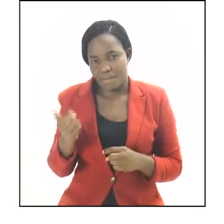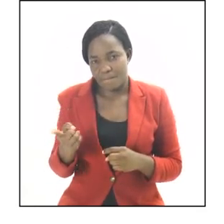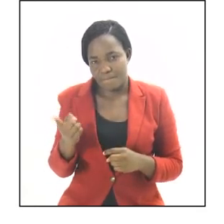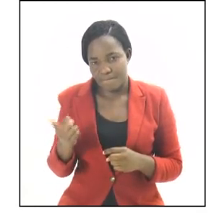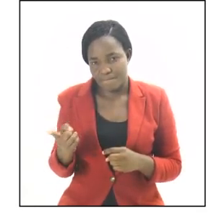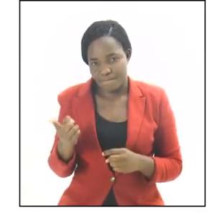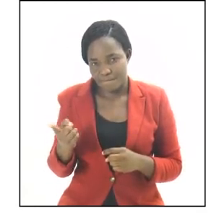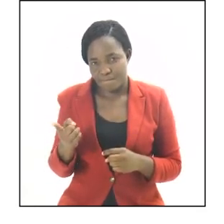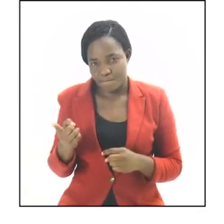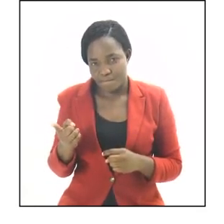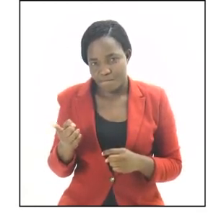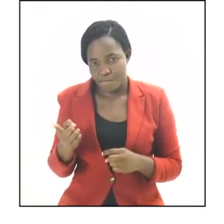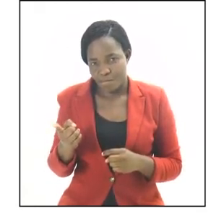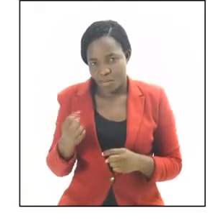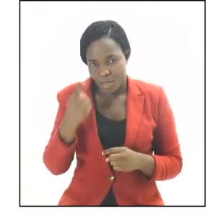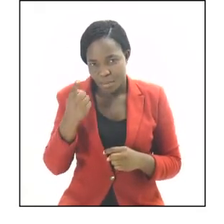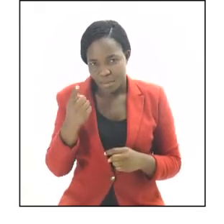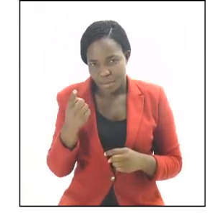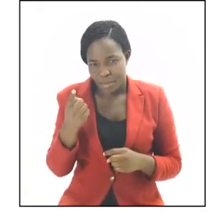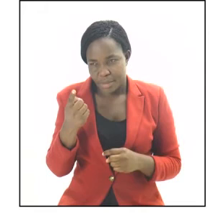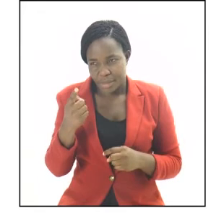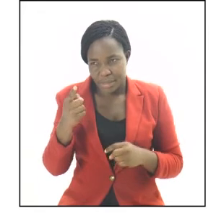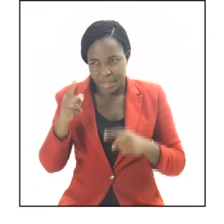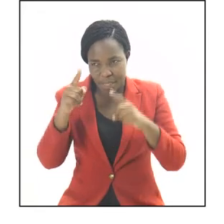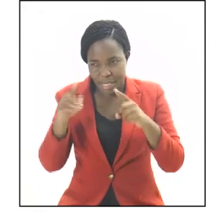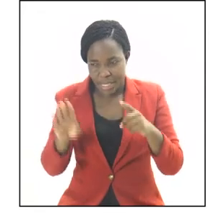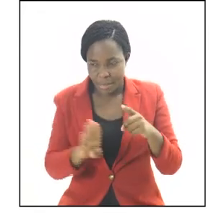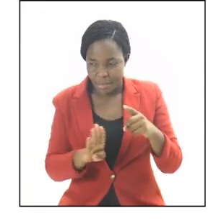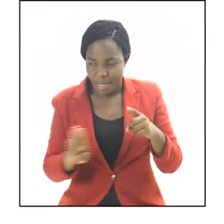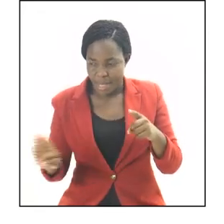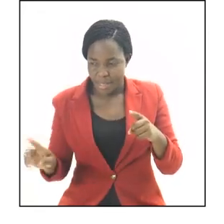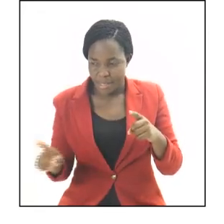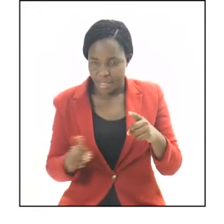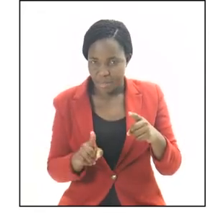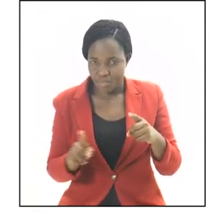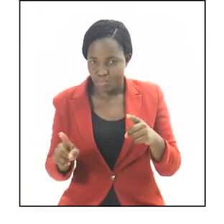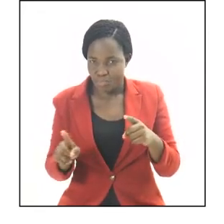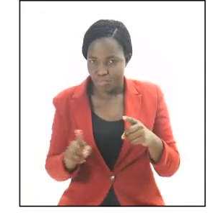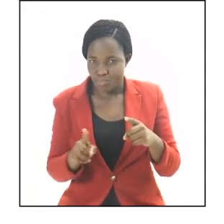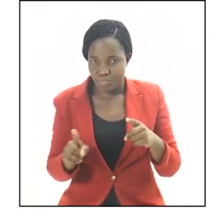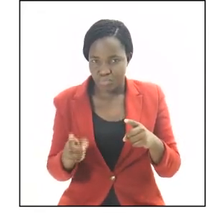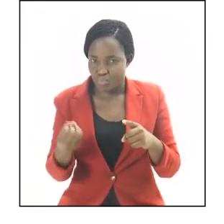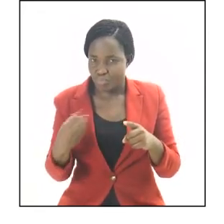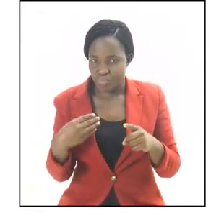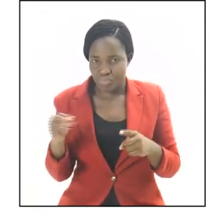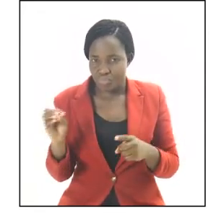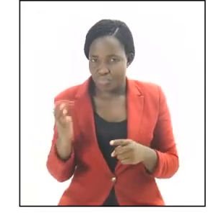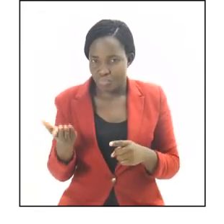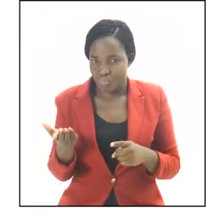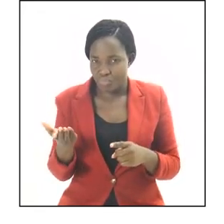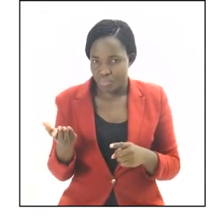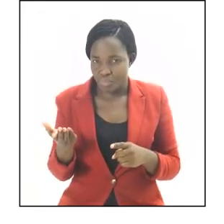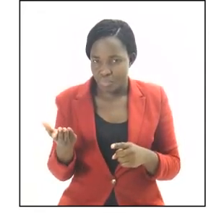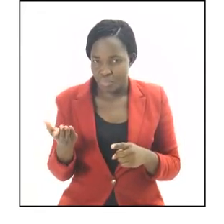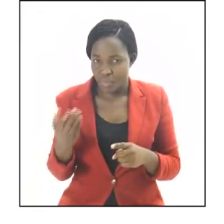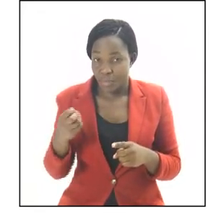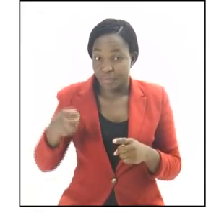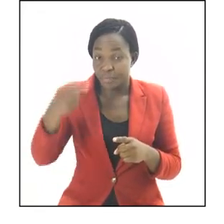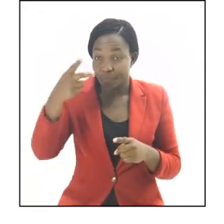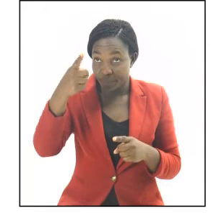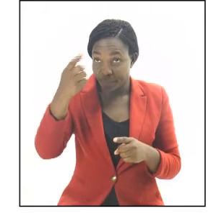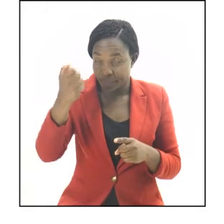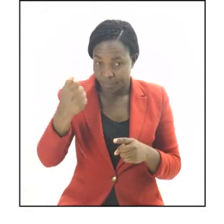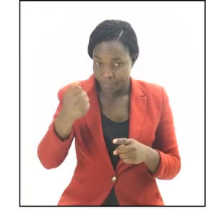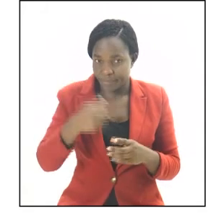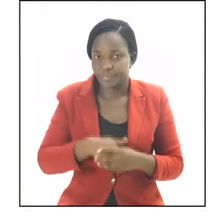right angle, but the length of the base of the triangle is not given. The height is the same, of